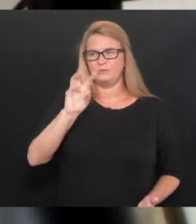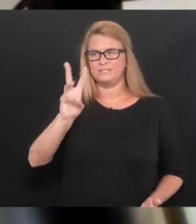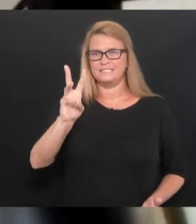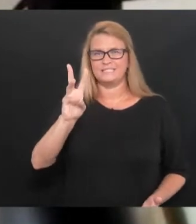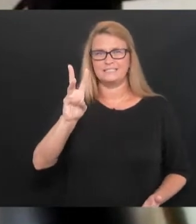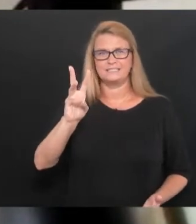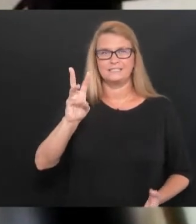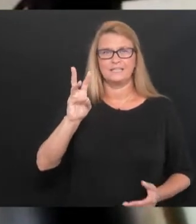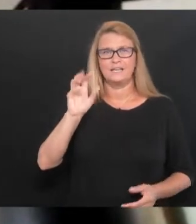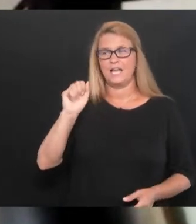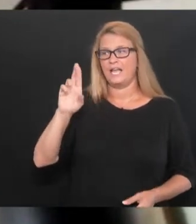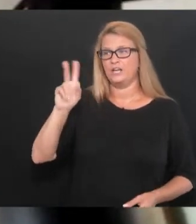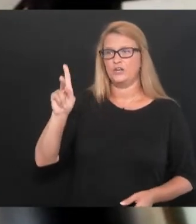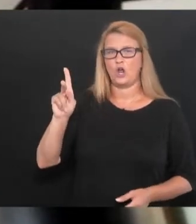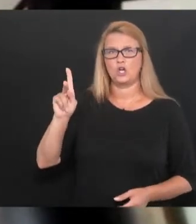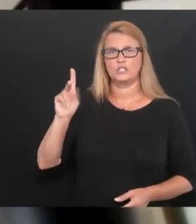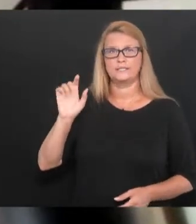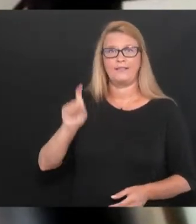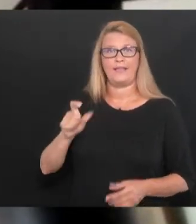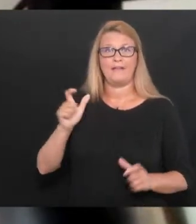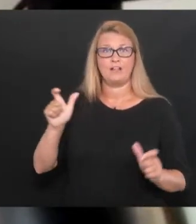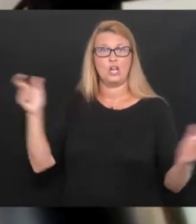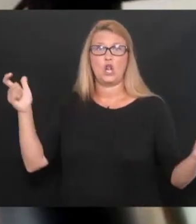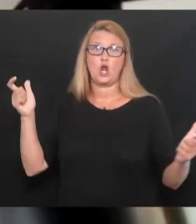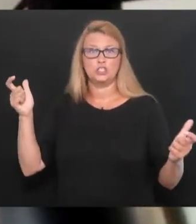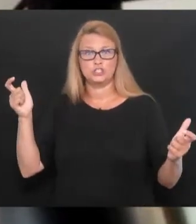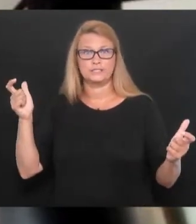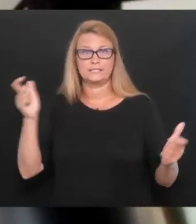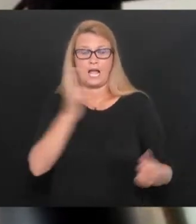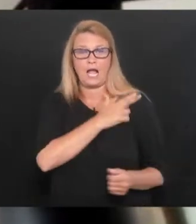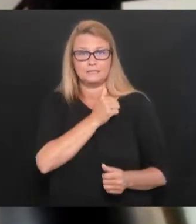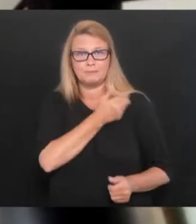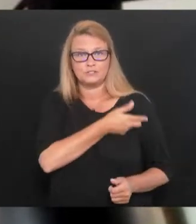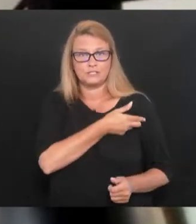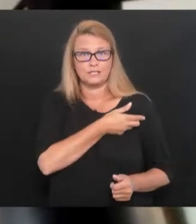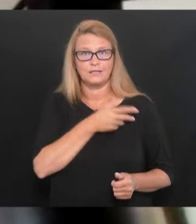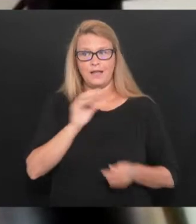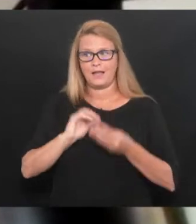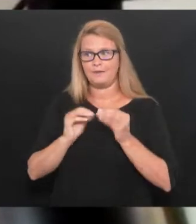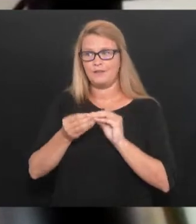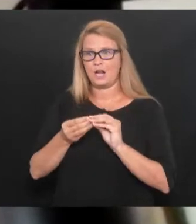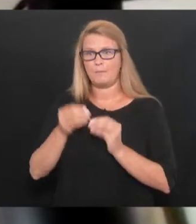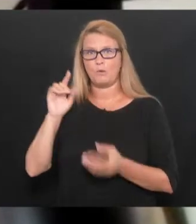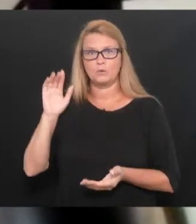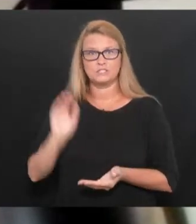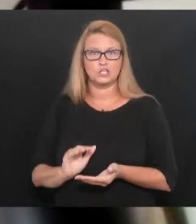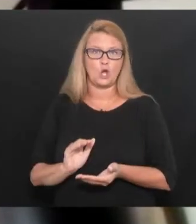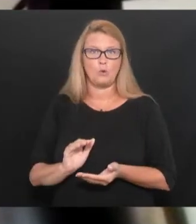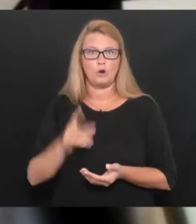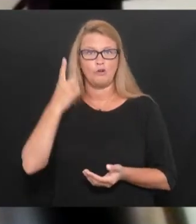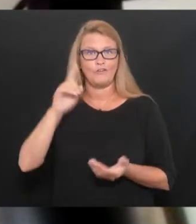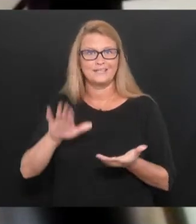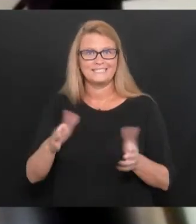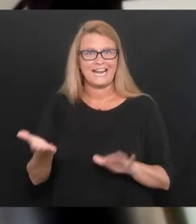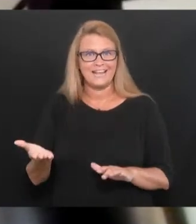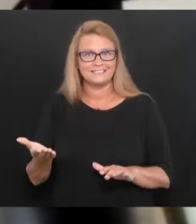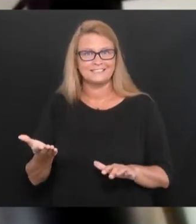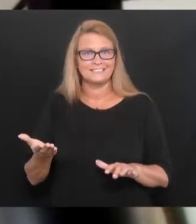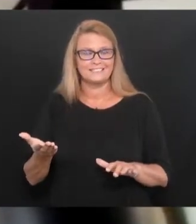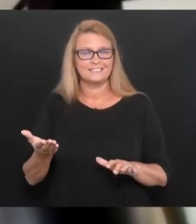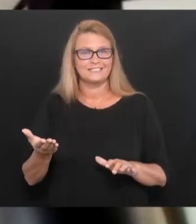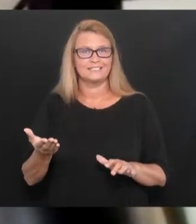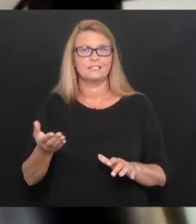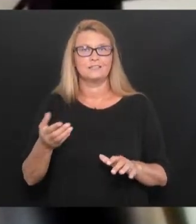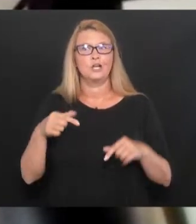0.06% in Arkansas was the largest for hospitalization, and then the rate was even lower for deaths in regards to